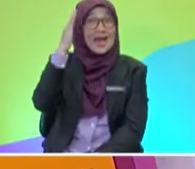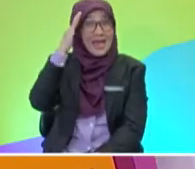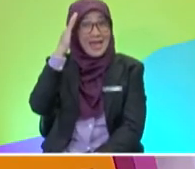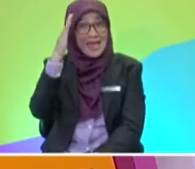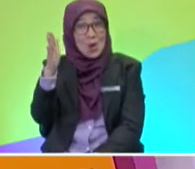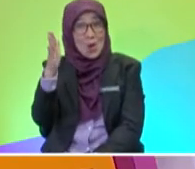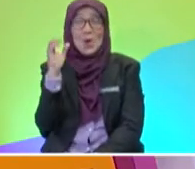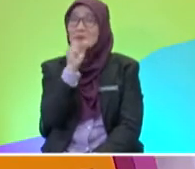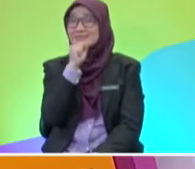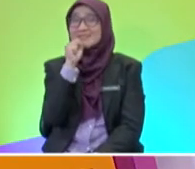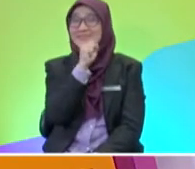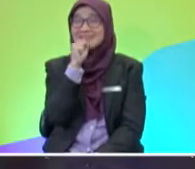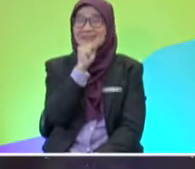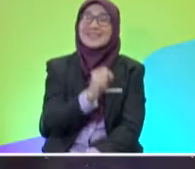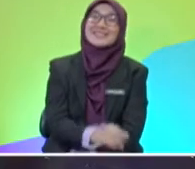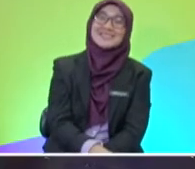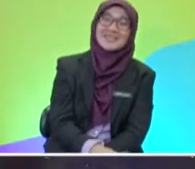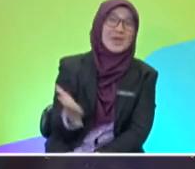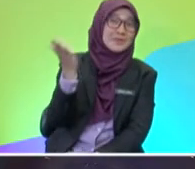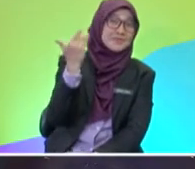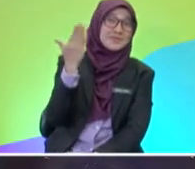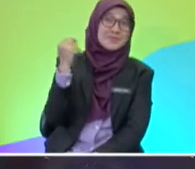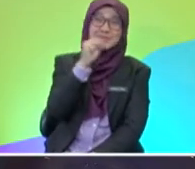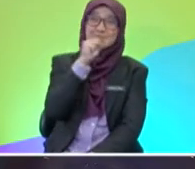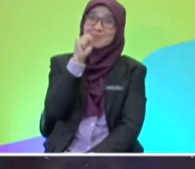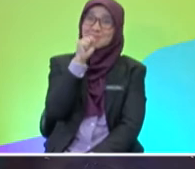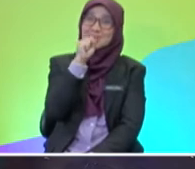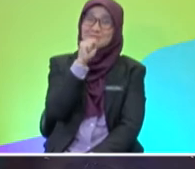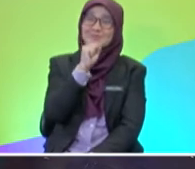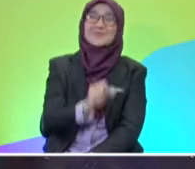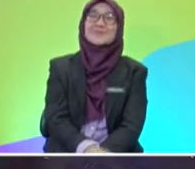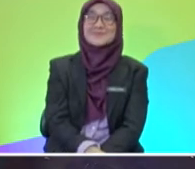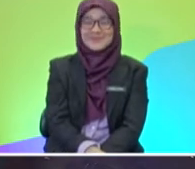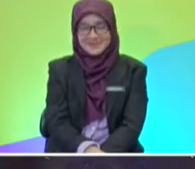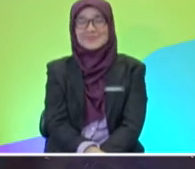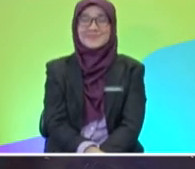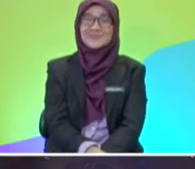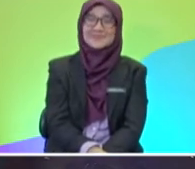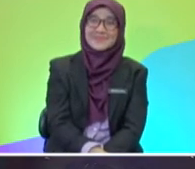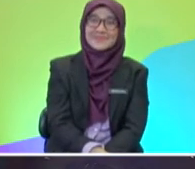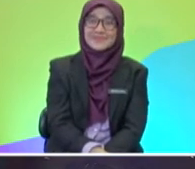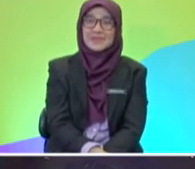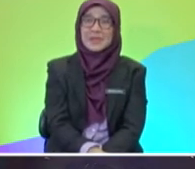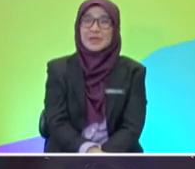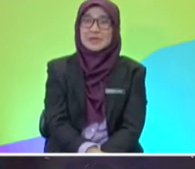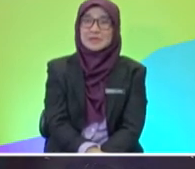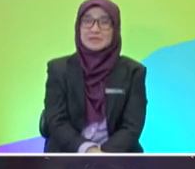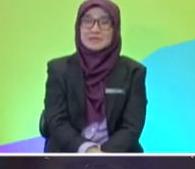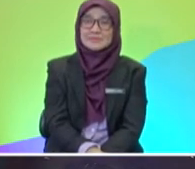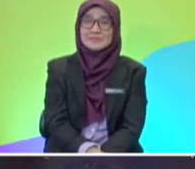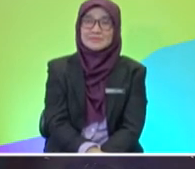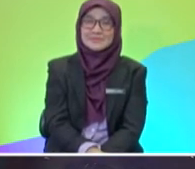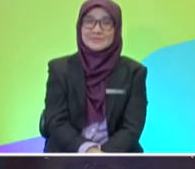Hello song. All right, kids at home, come and join us. We're going to sing together. Let's hear the music.